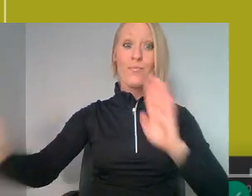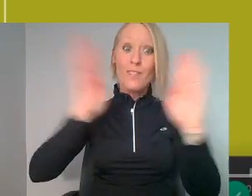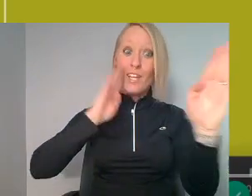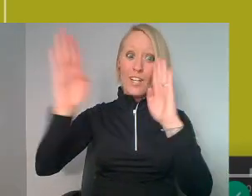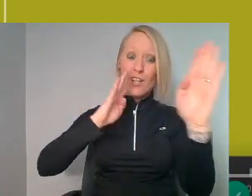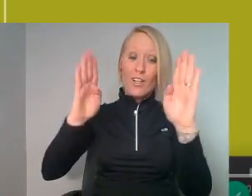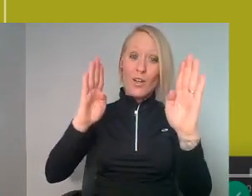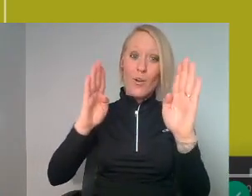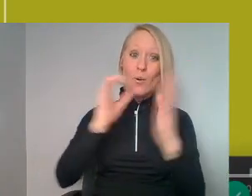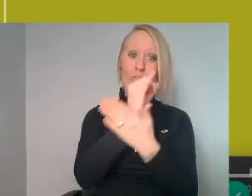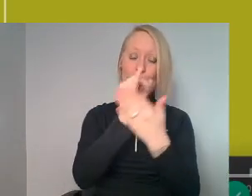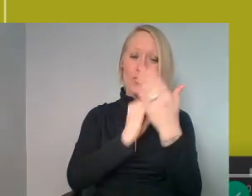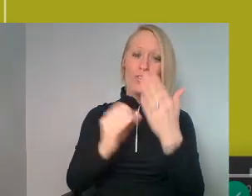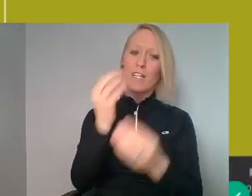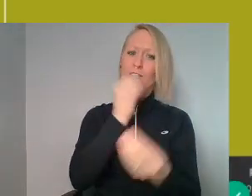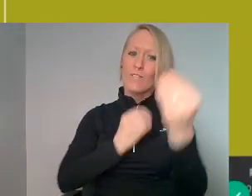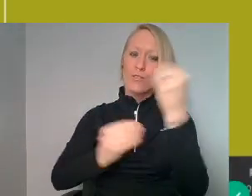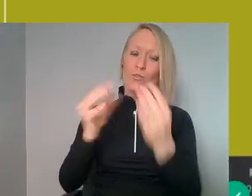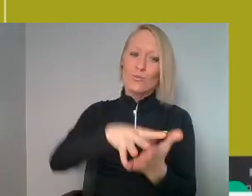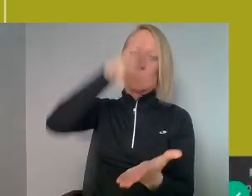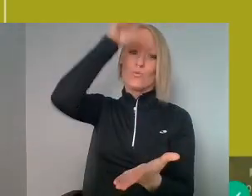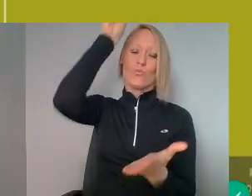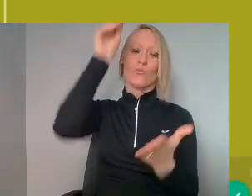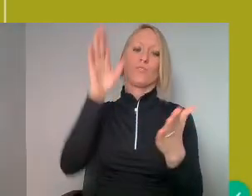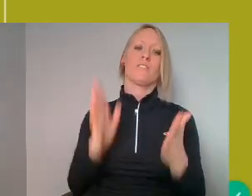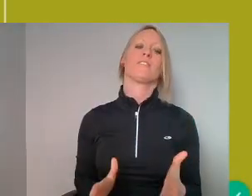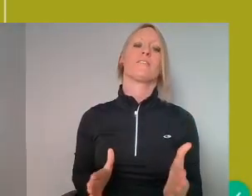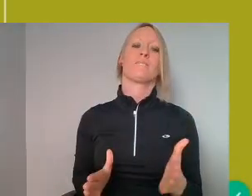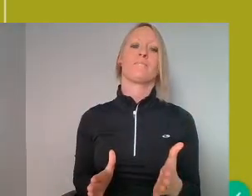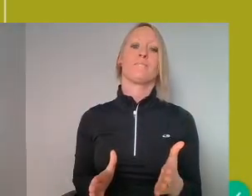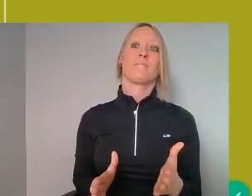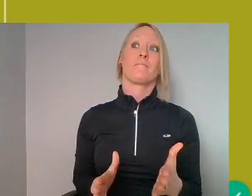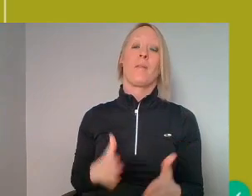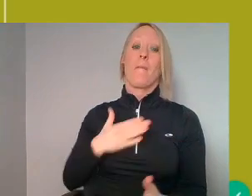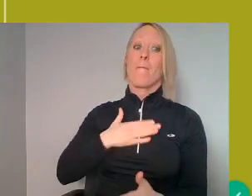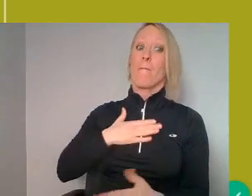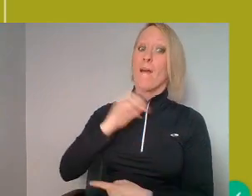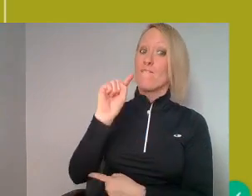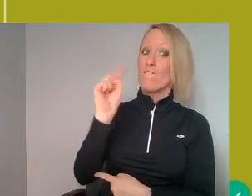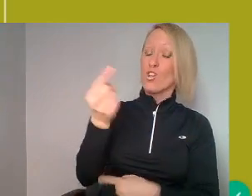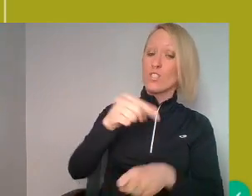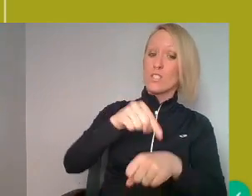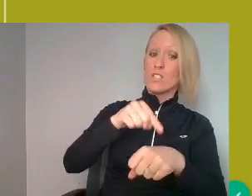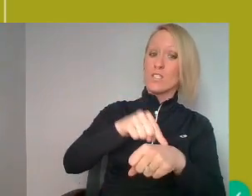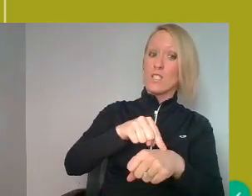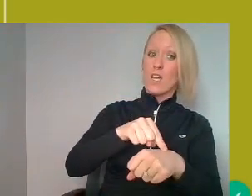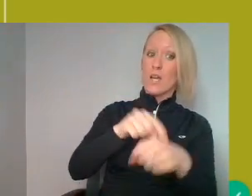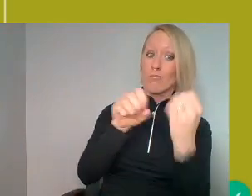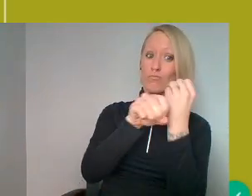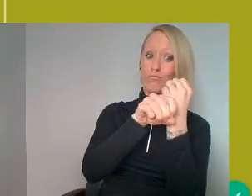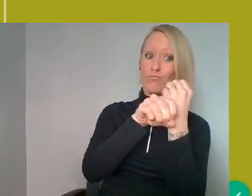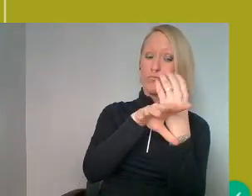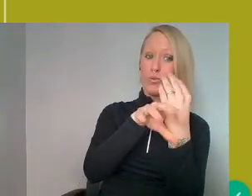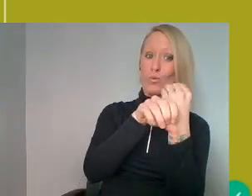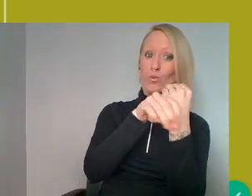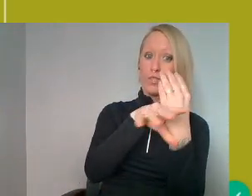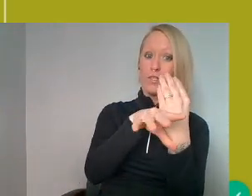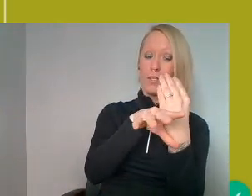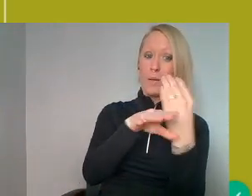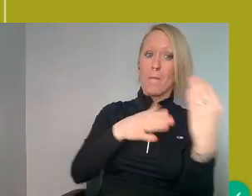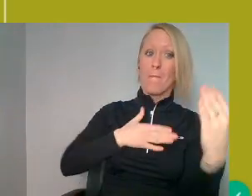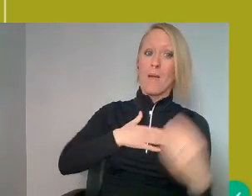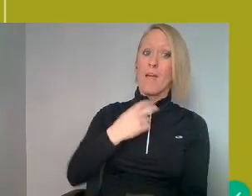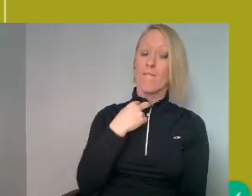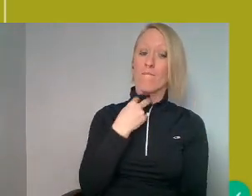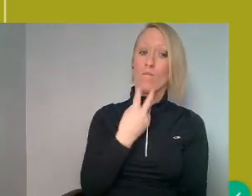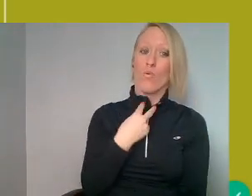Hello, Creative Food students. This is my first time recording my voice over notes that